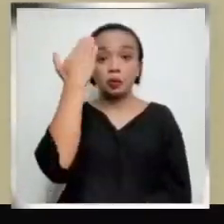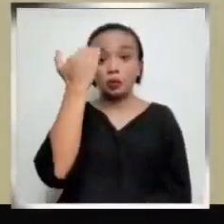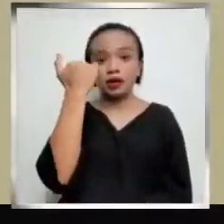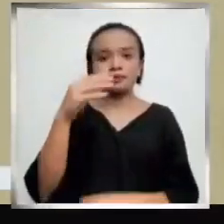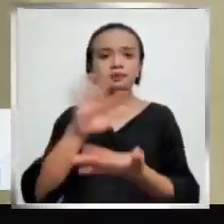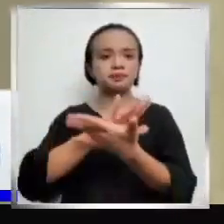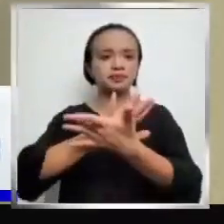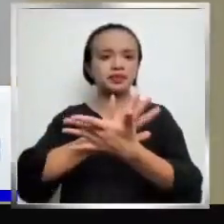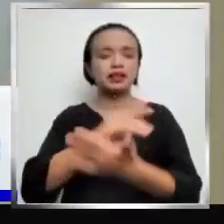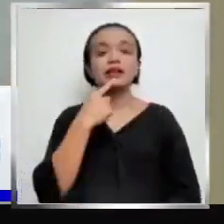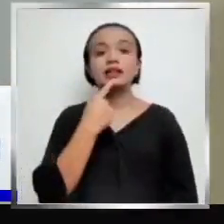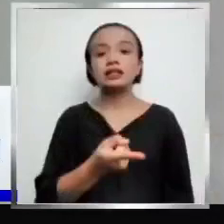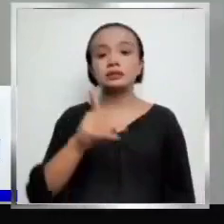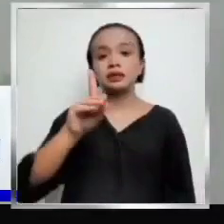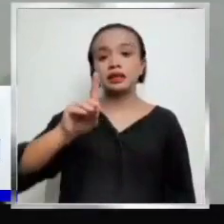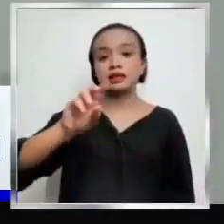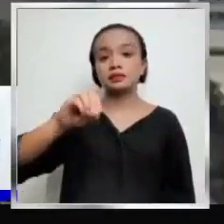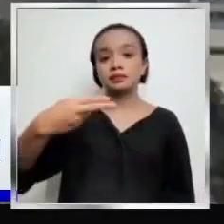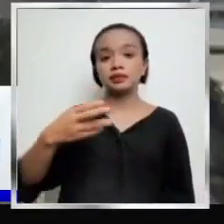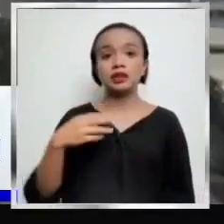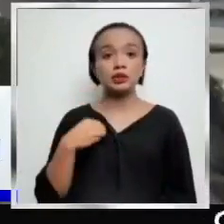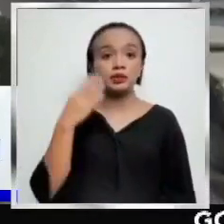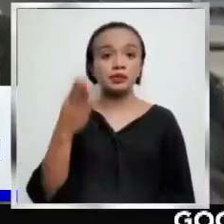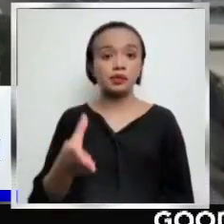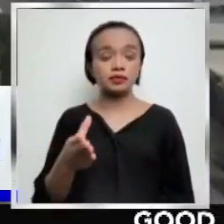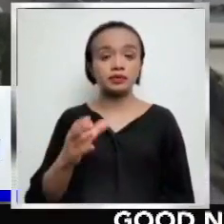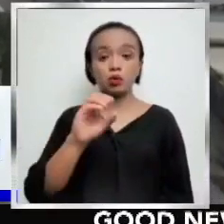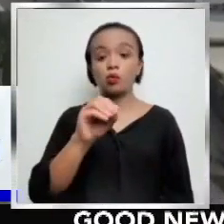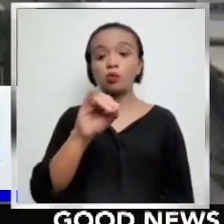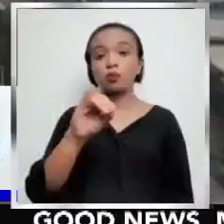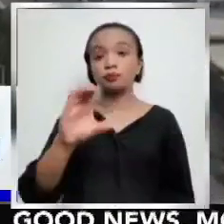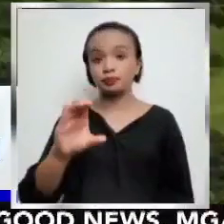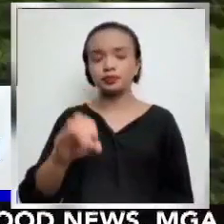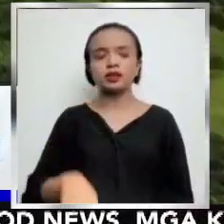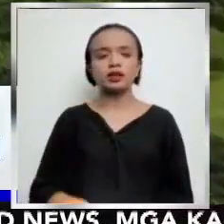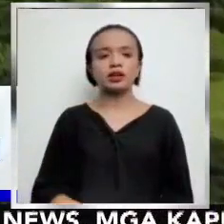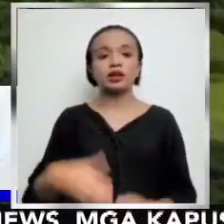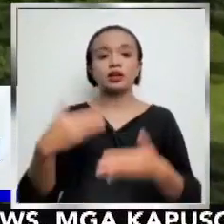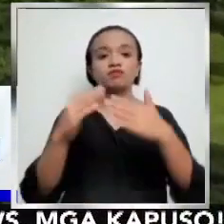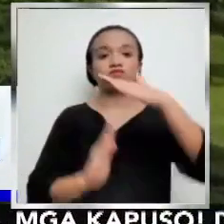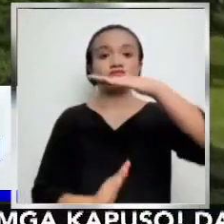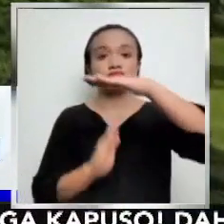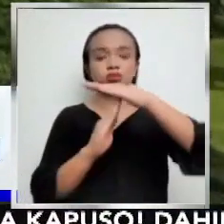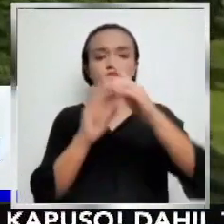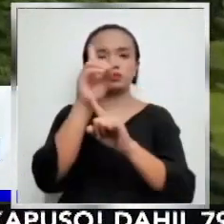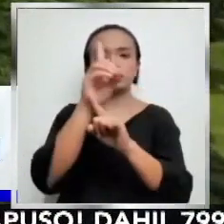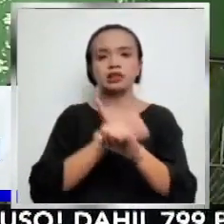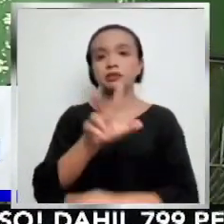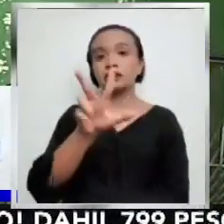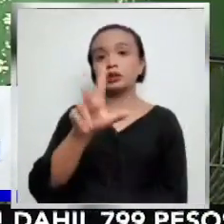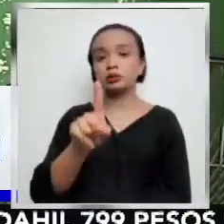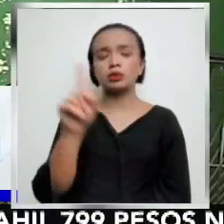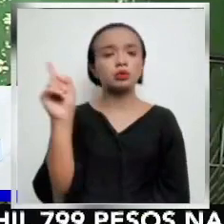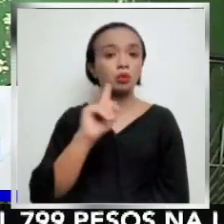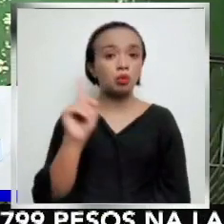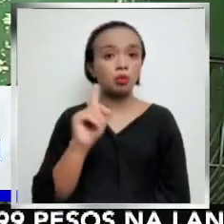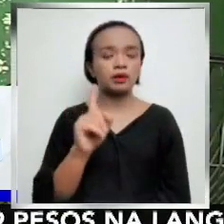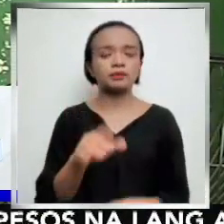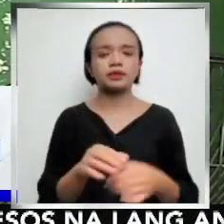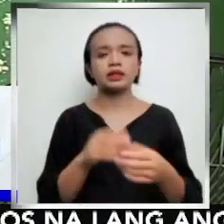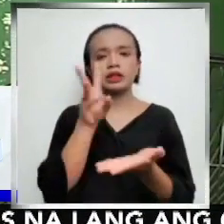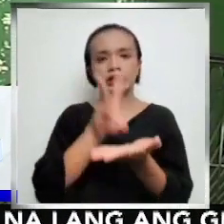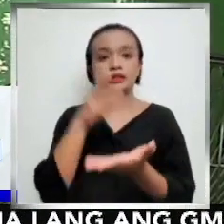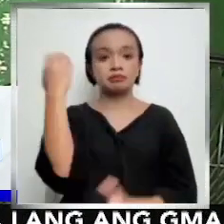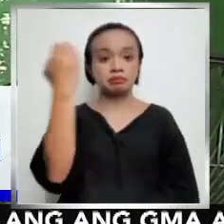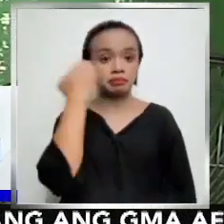DOH Officer in Charge Maria Rosario Vergere, matatapos na sa December 31 ang umiiral na state of calamity. Pero